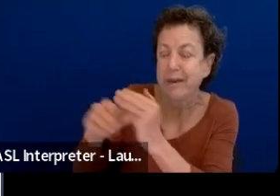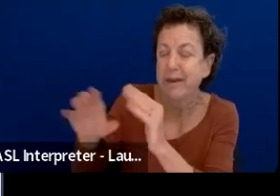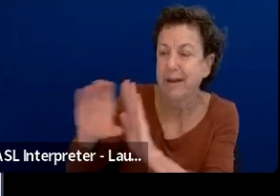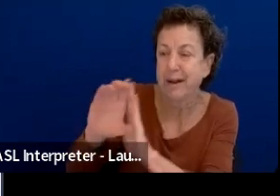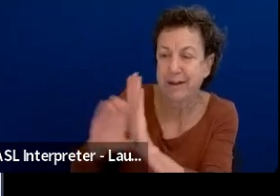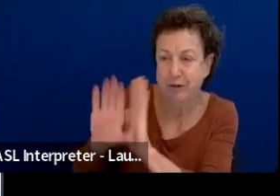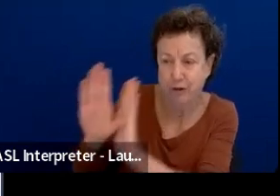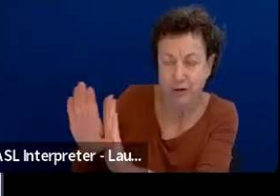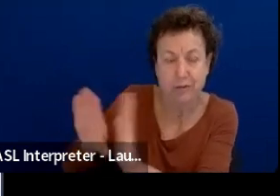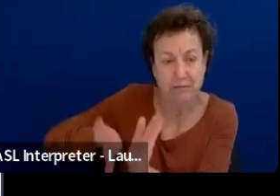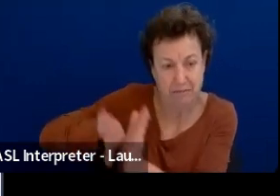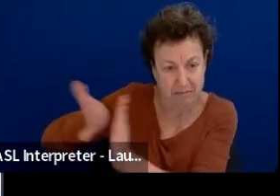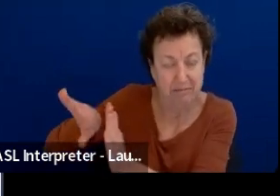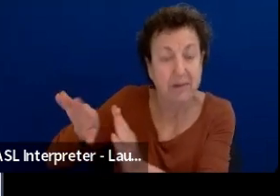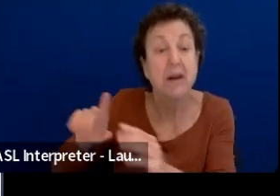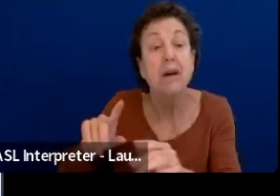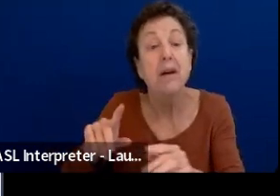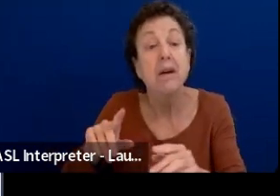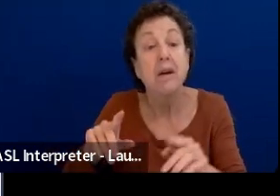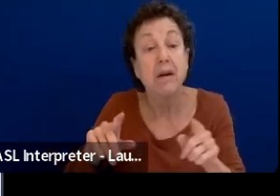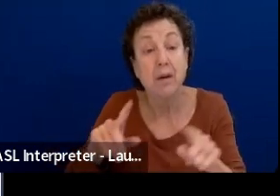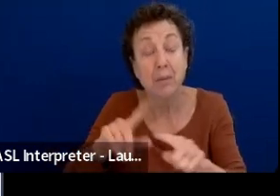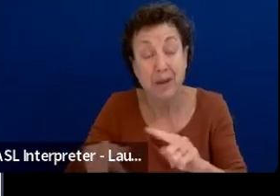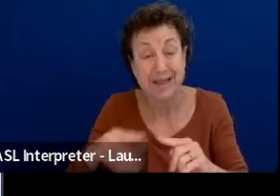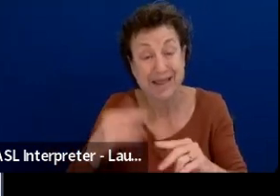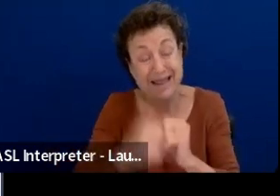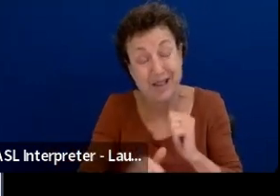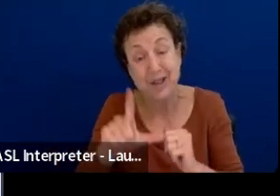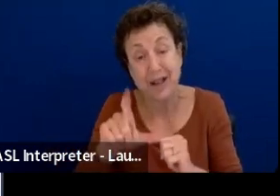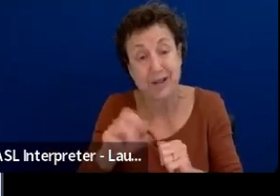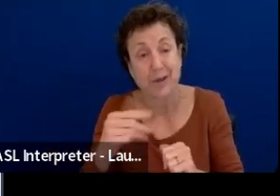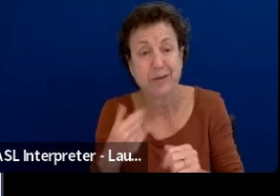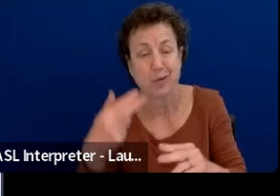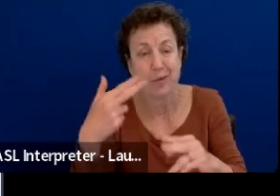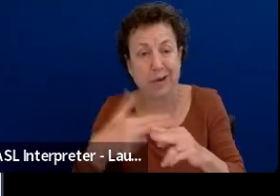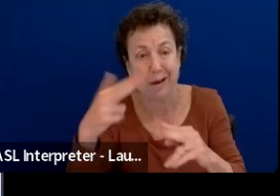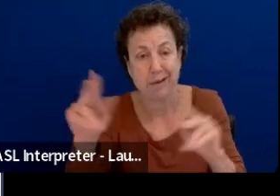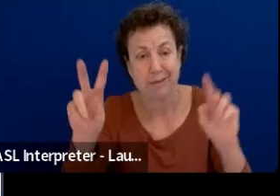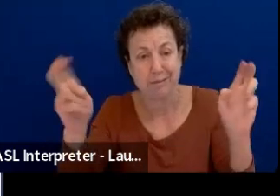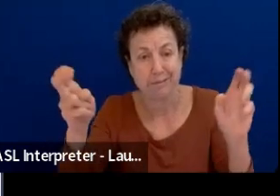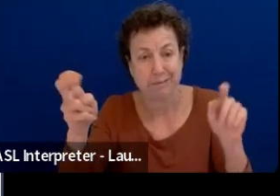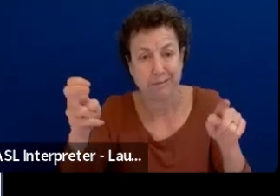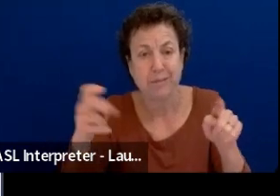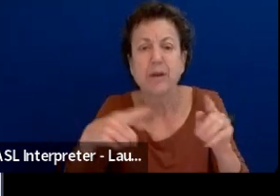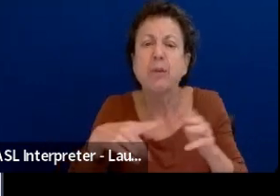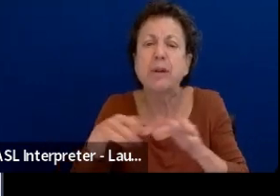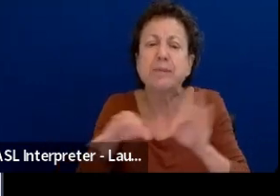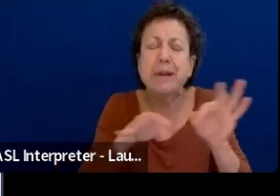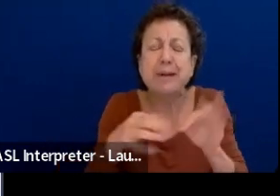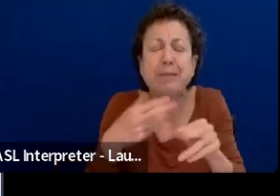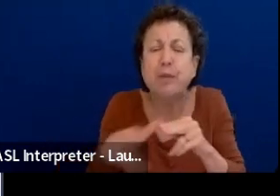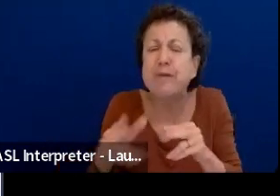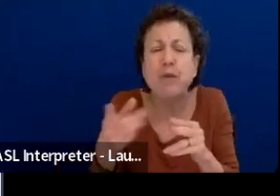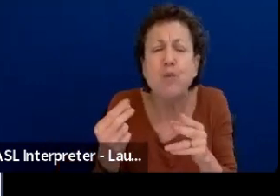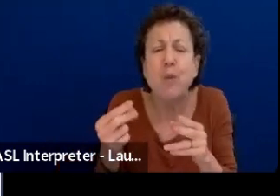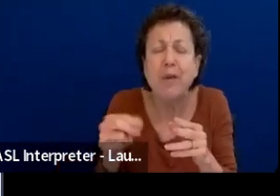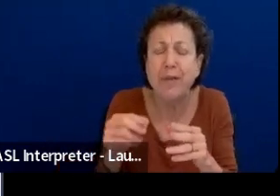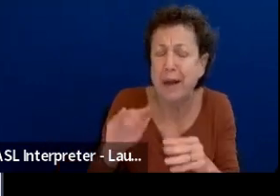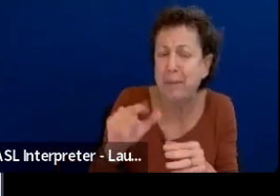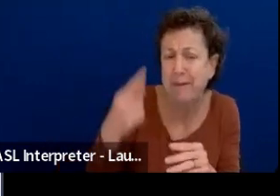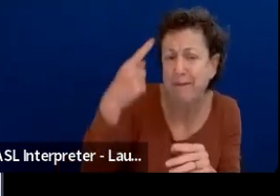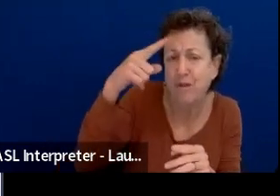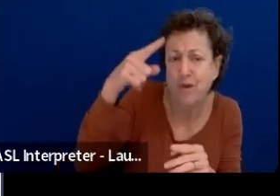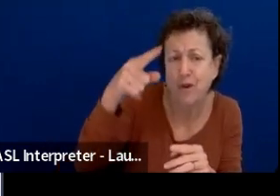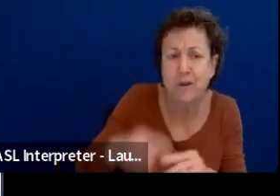And you will also get a title, which offers just a brief description